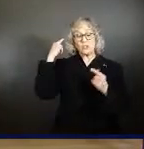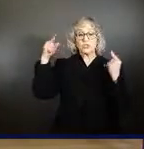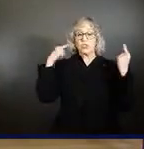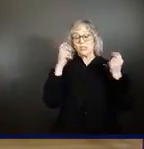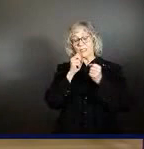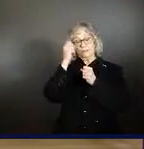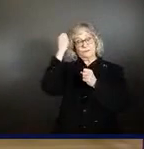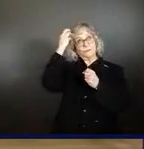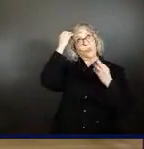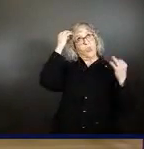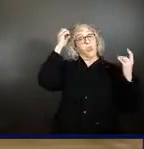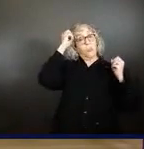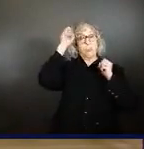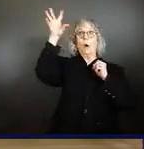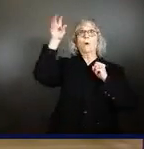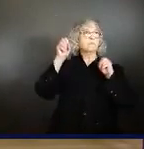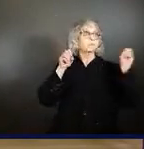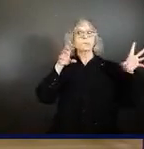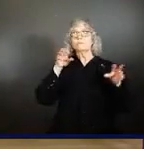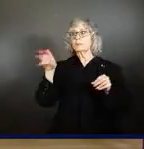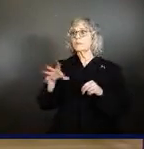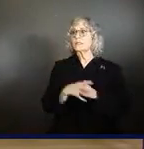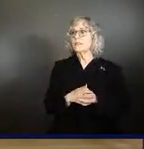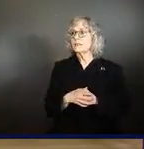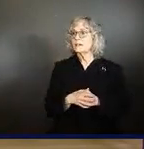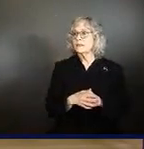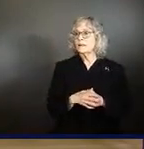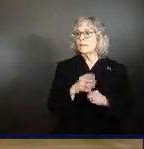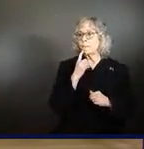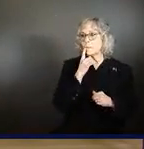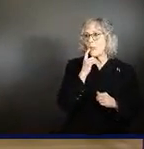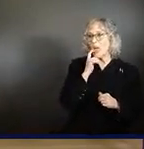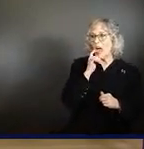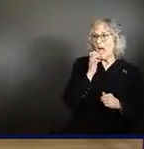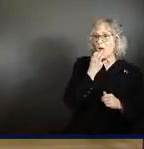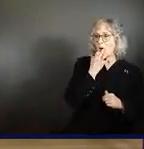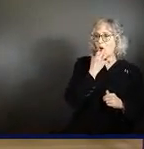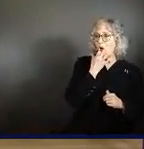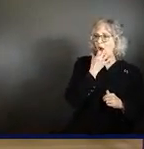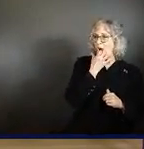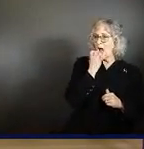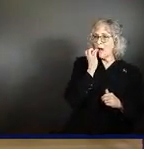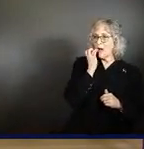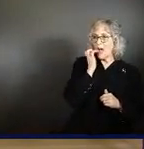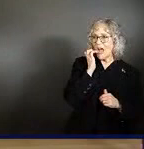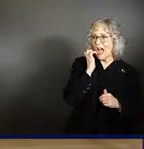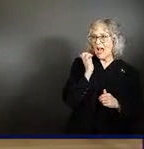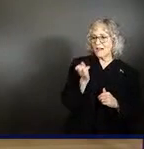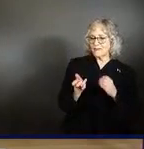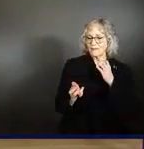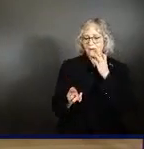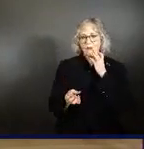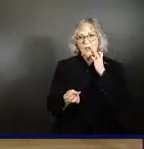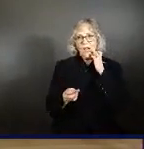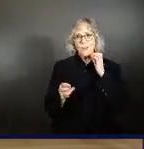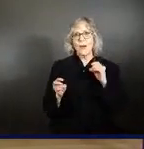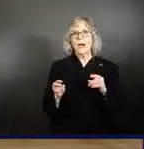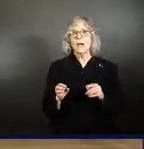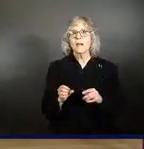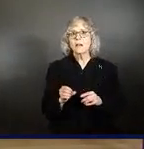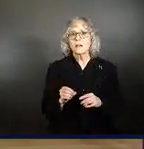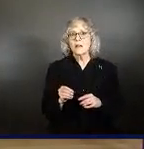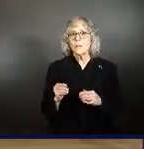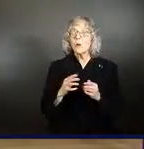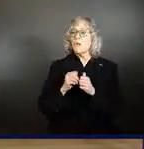have these spots, it's fine for us. Mostly telecommunications are impacted, but our lives more or less follow on. Yeah. But for these